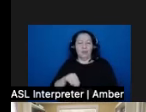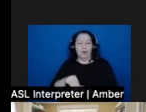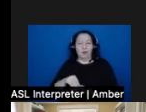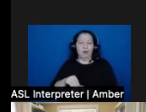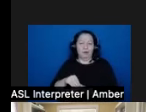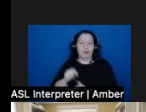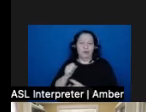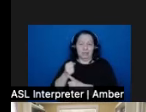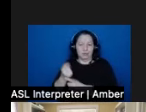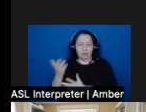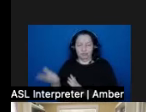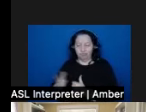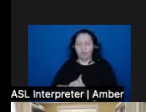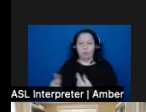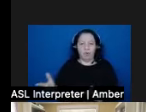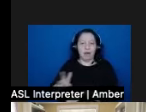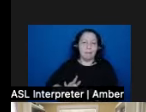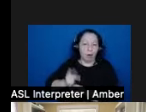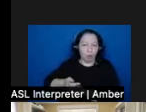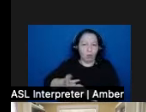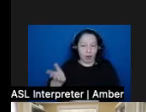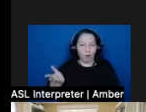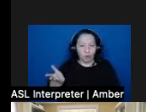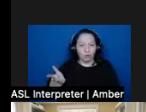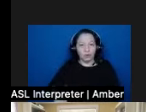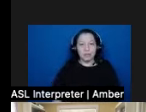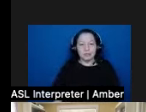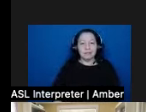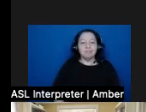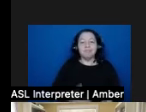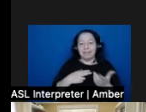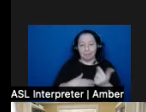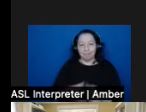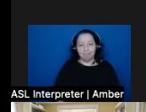that medical care that they might need at the moment. Next slide.